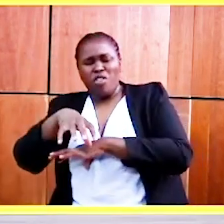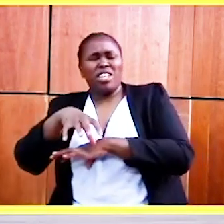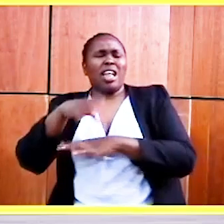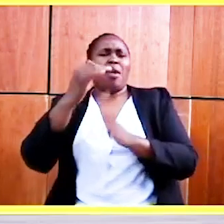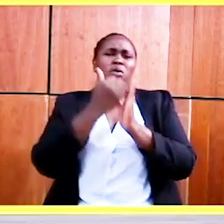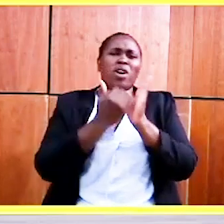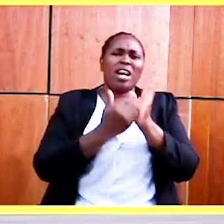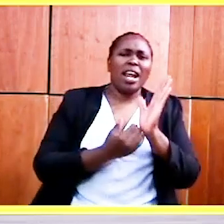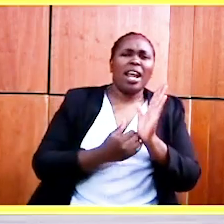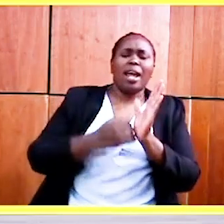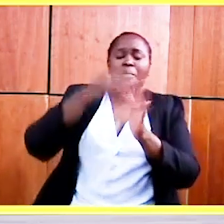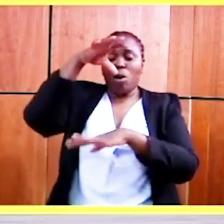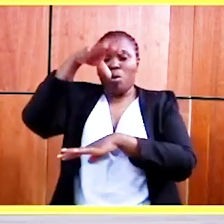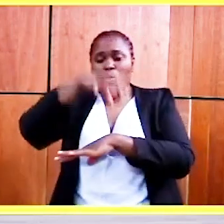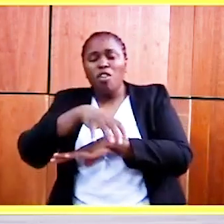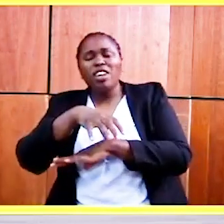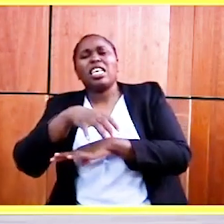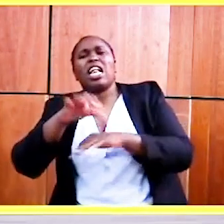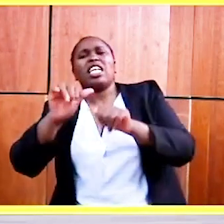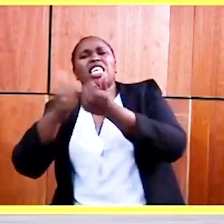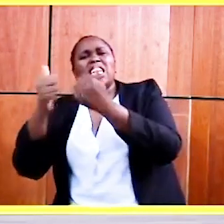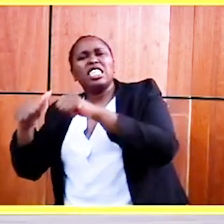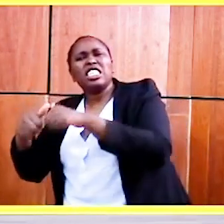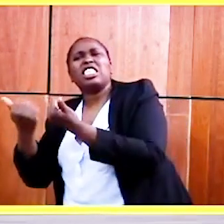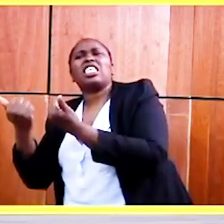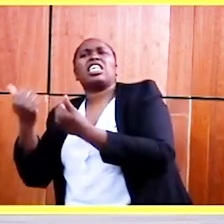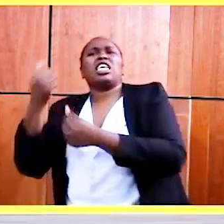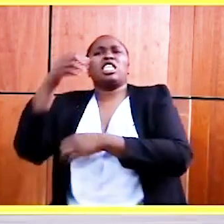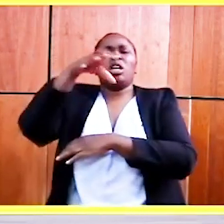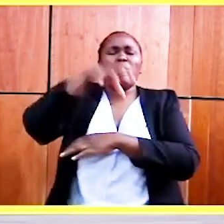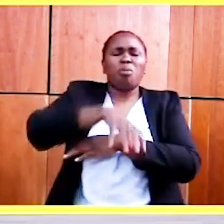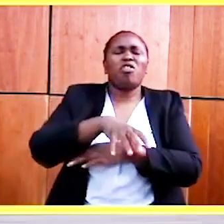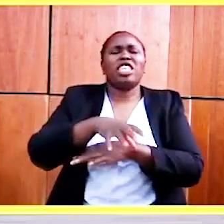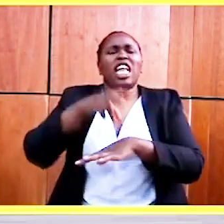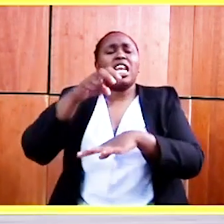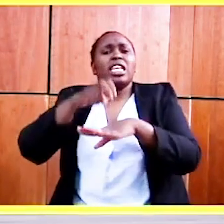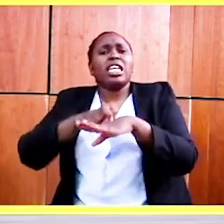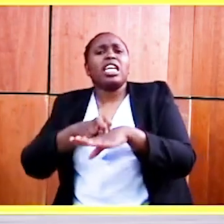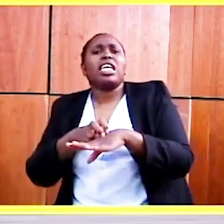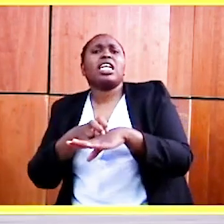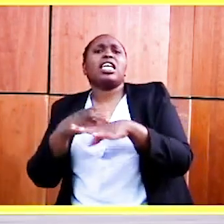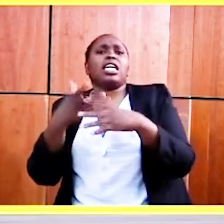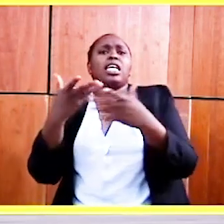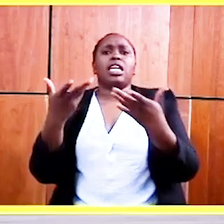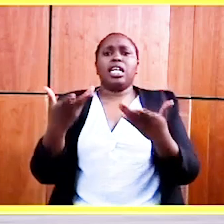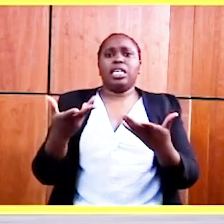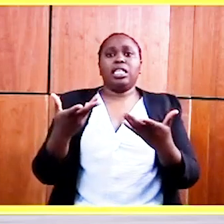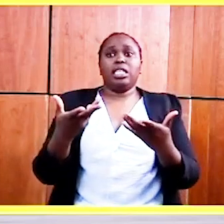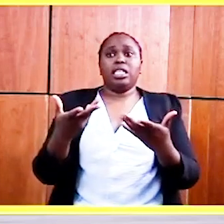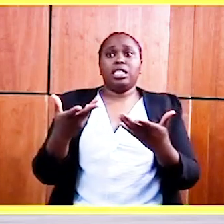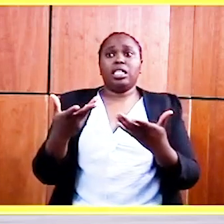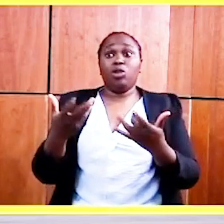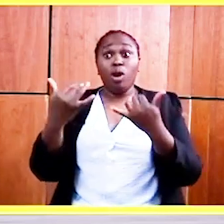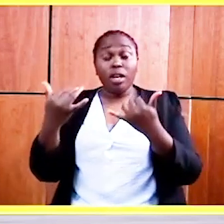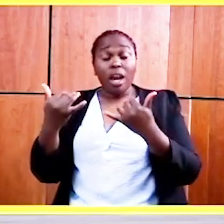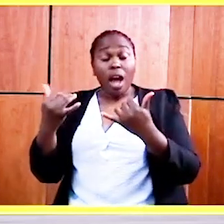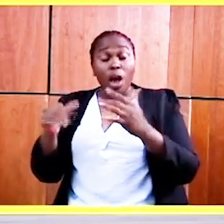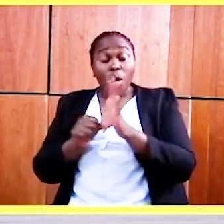challenges, of provincial needs. On the other hand, it enables provincial executives' councils